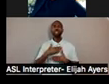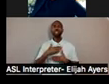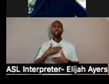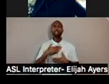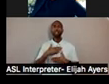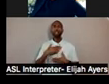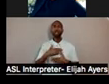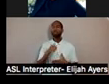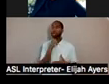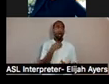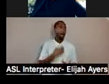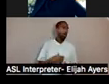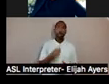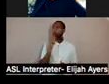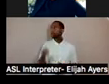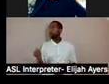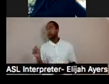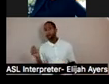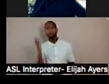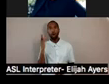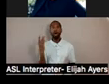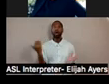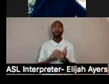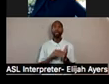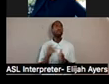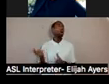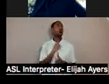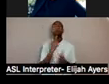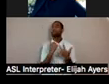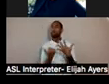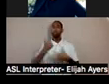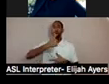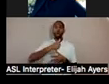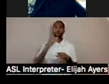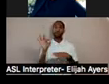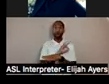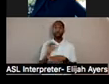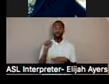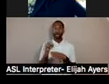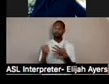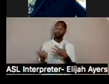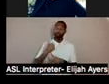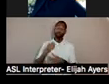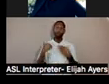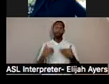get hungry. We don't have to go to the bathroom because, again, there are other things that our body has to do.